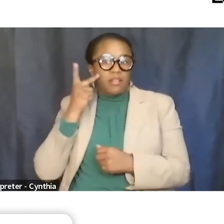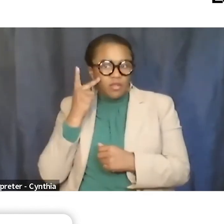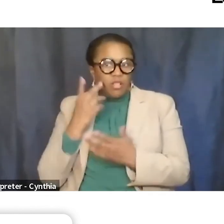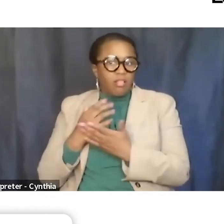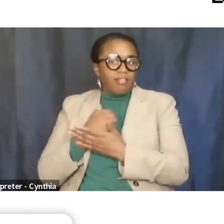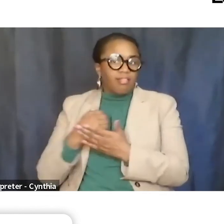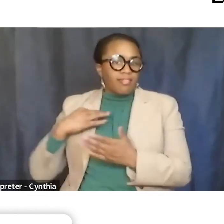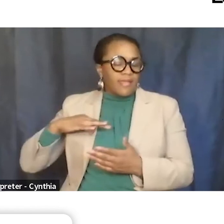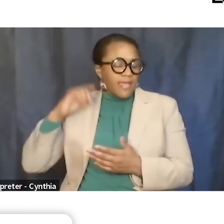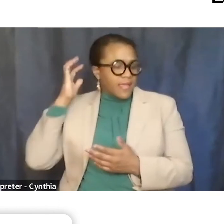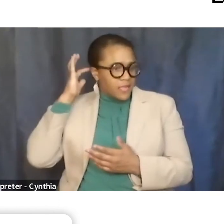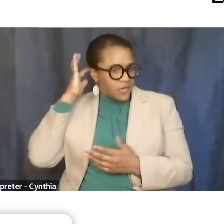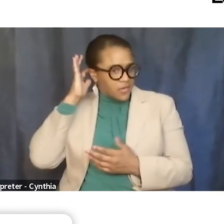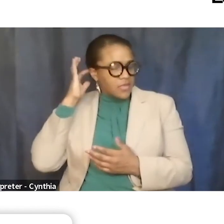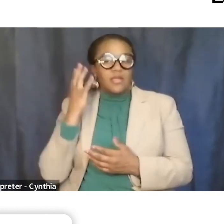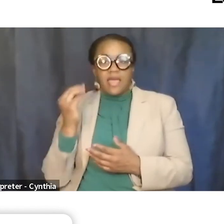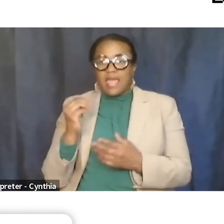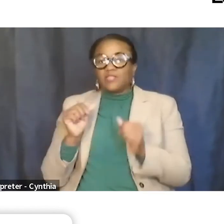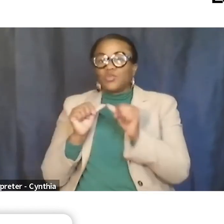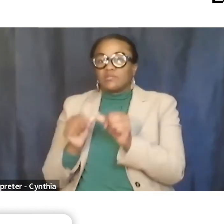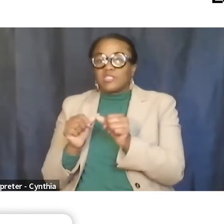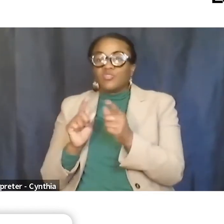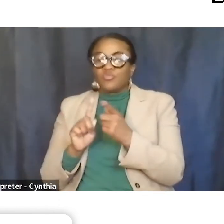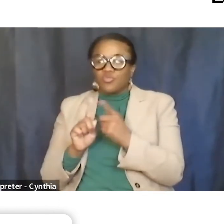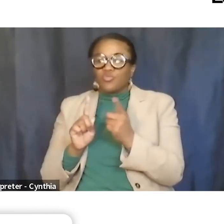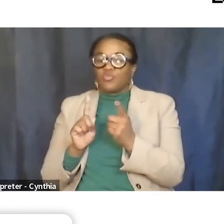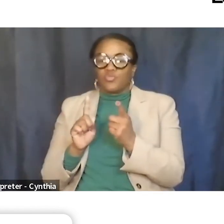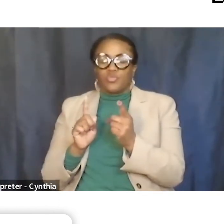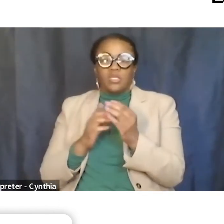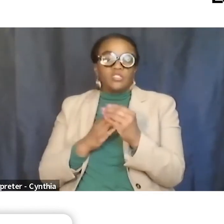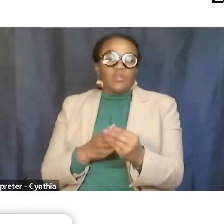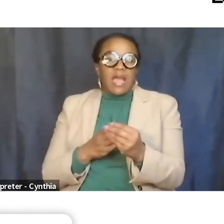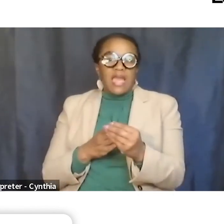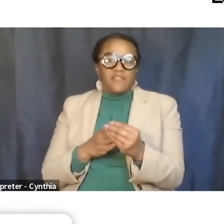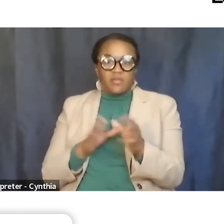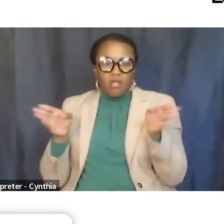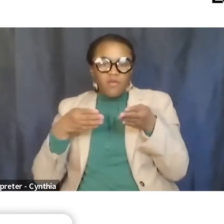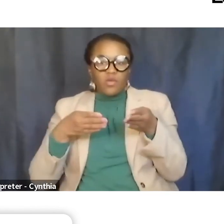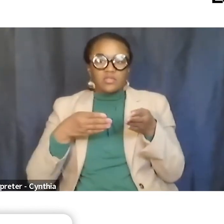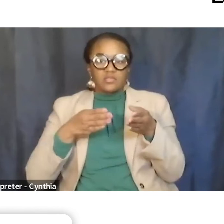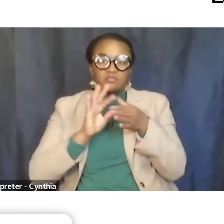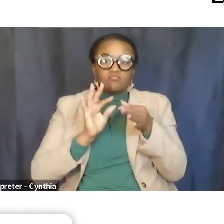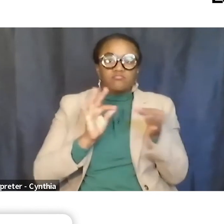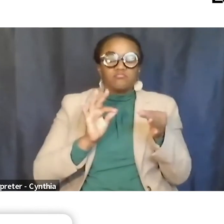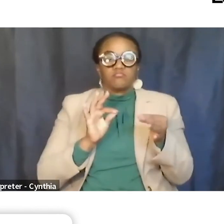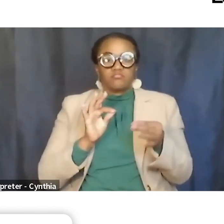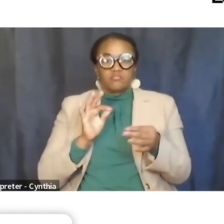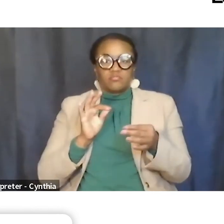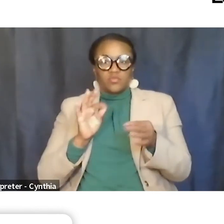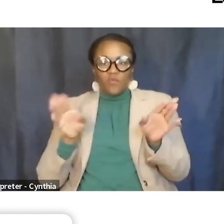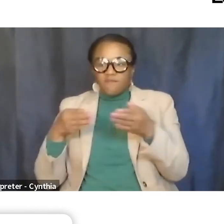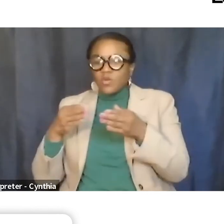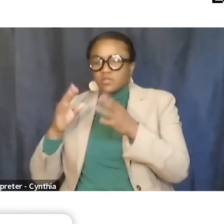gain and to continue to drive, I think, polarization within certain spaces. A